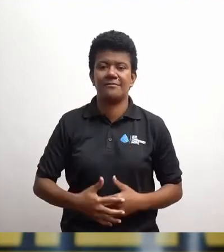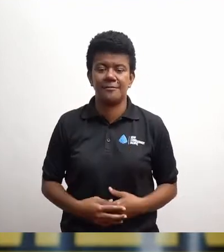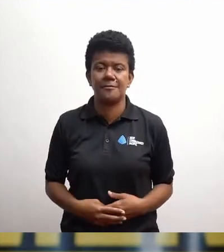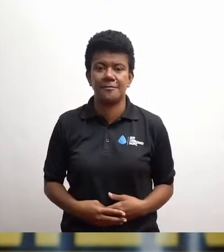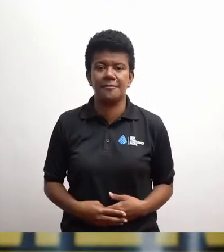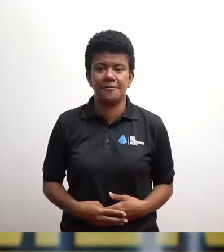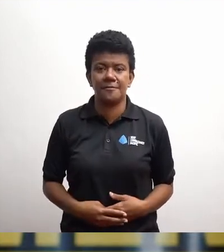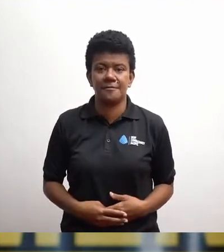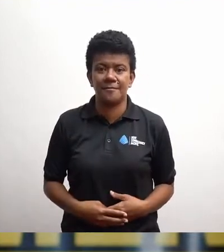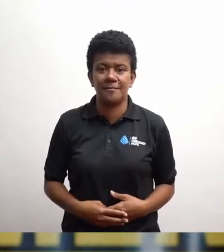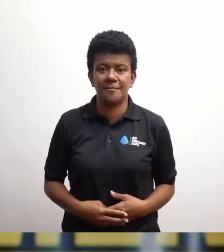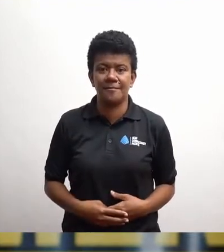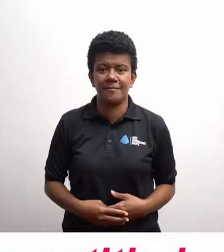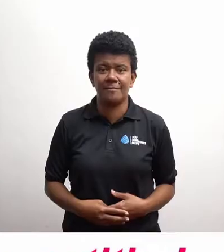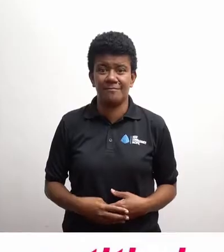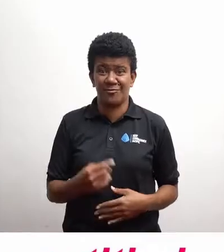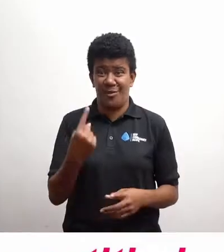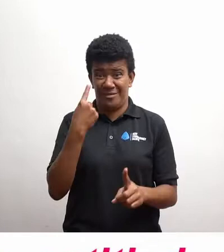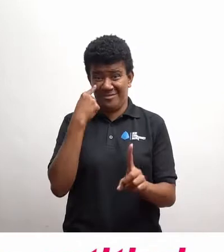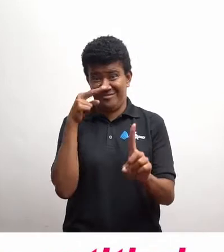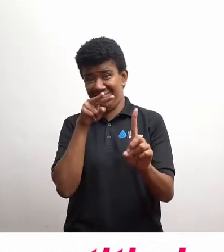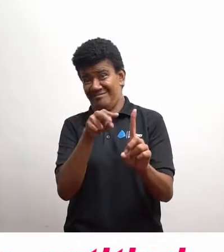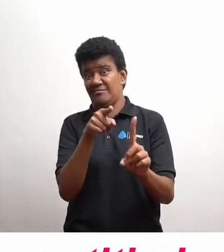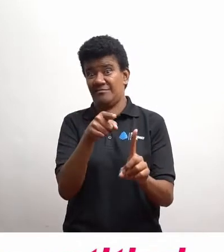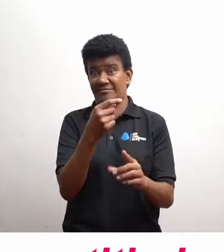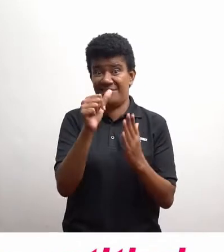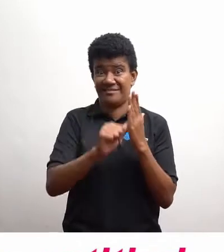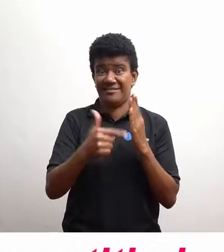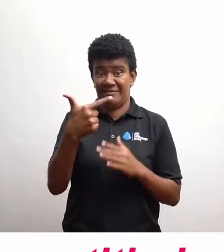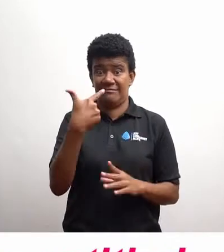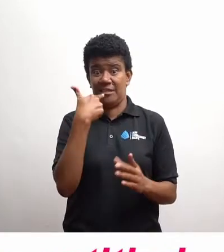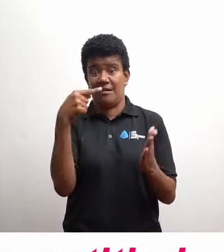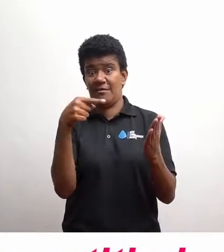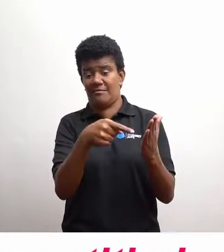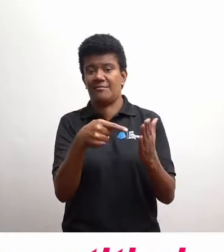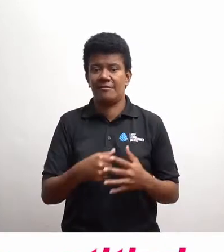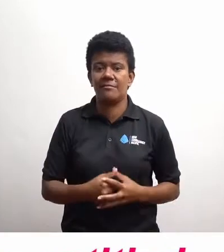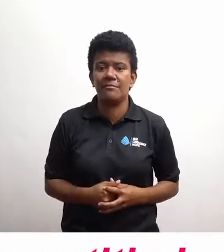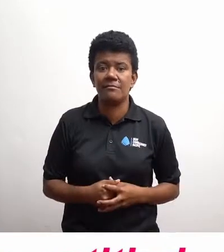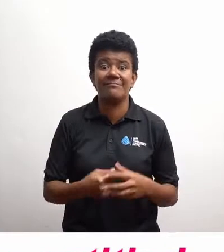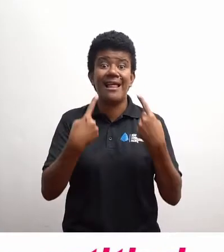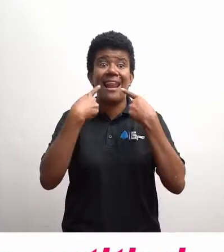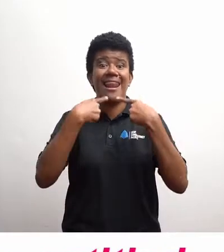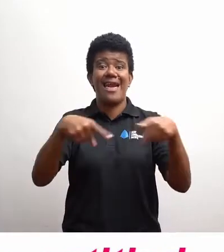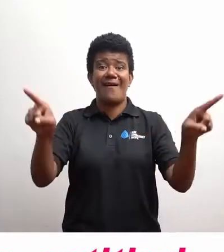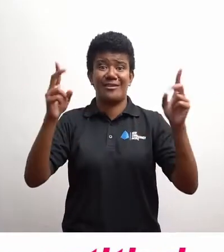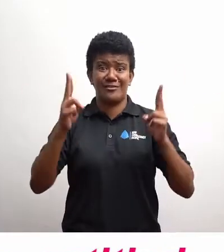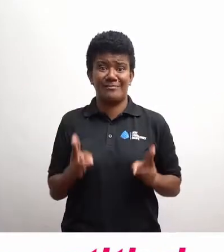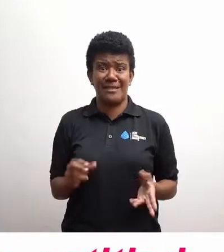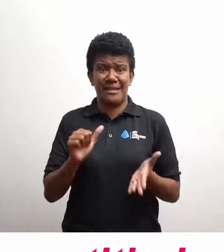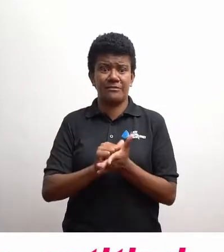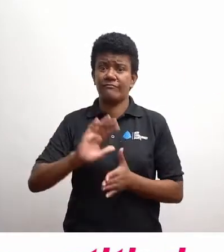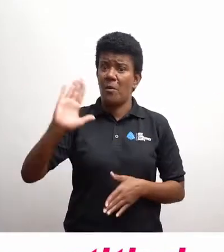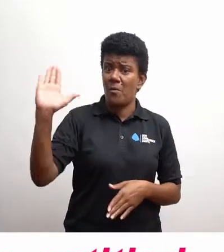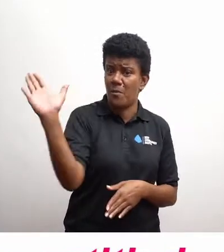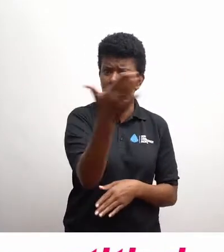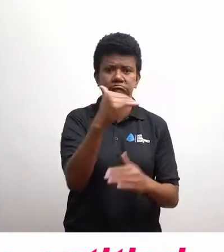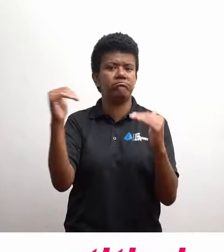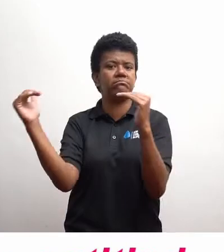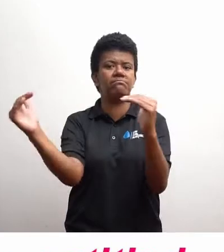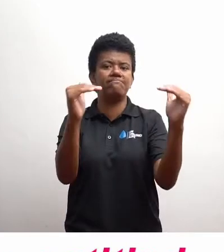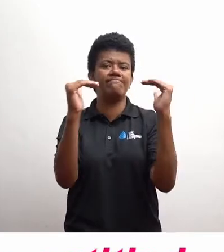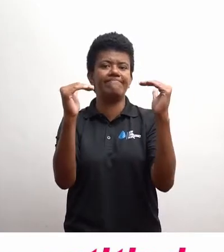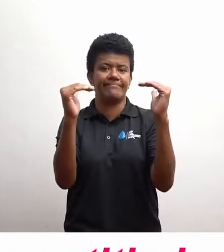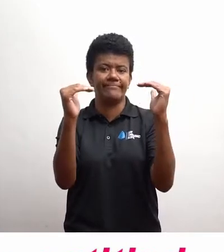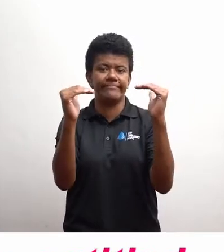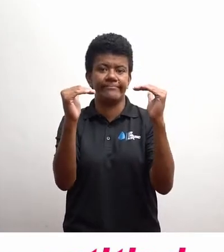slide. If you look at the next article, which is the Universal Declaration of Human Rights, all are equal before the